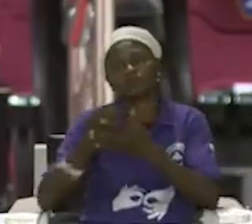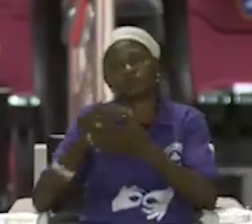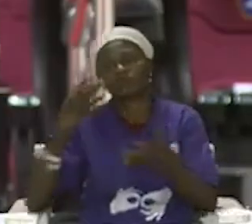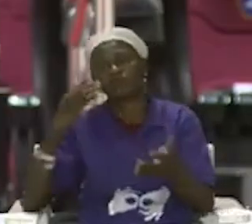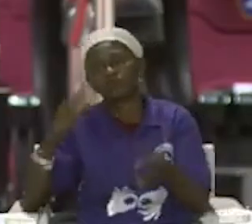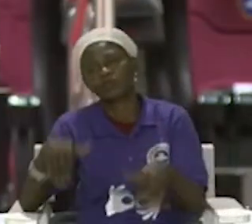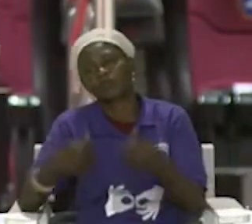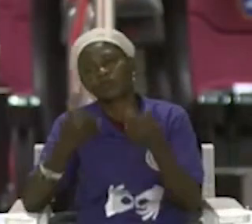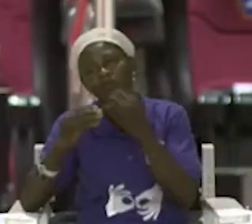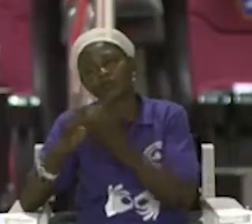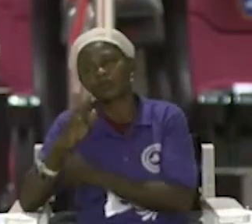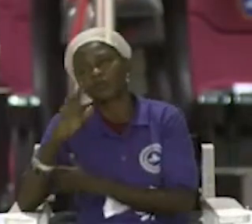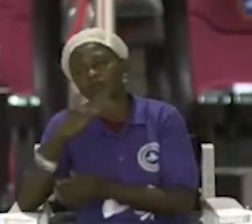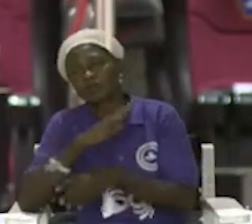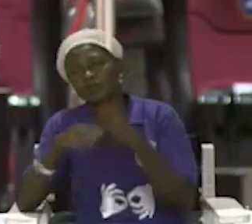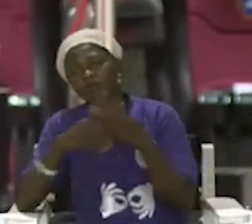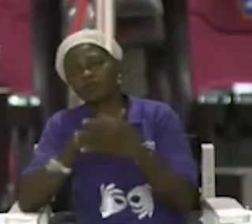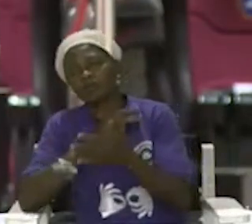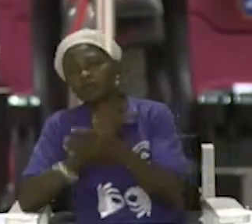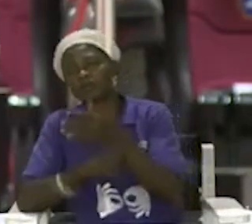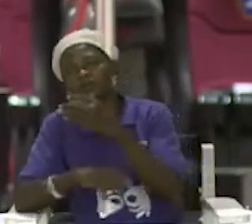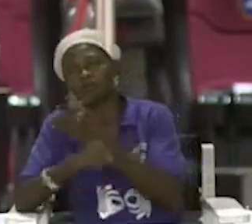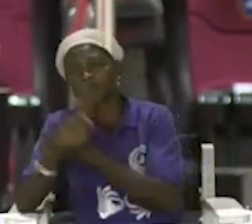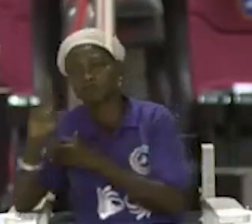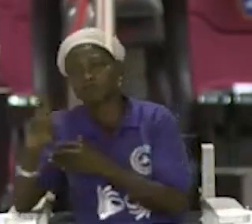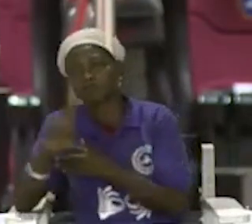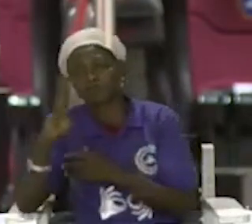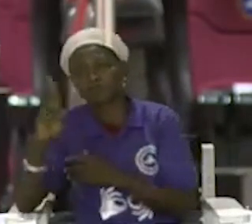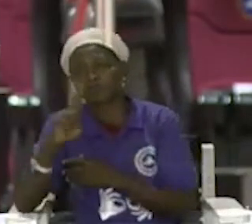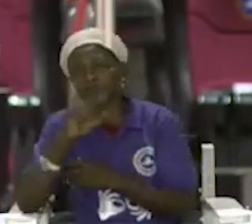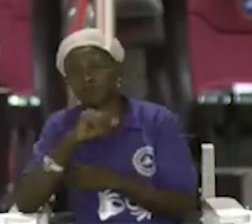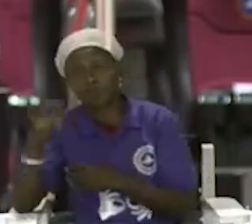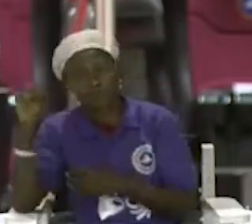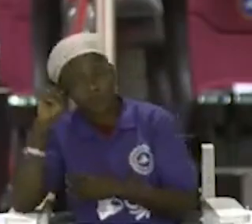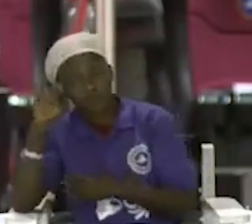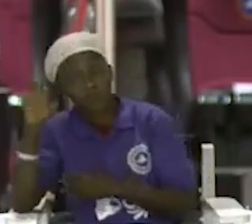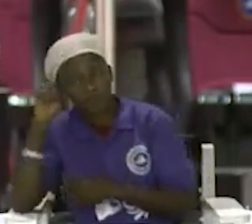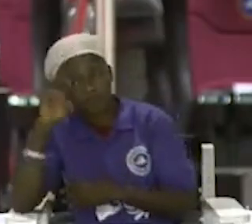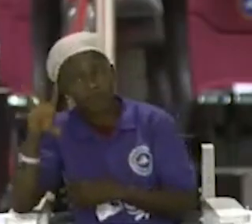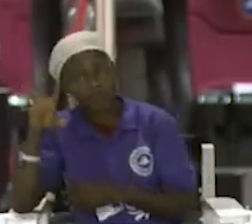how God, the Almighty God, used a witch